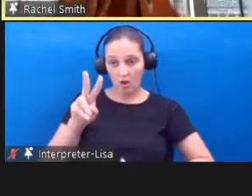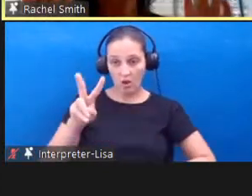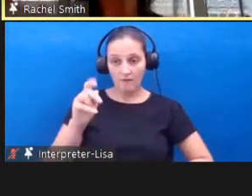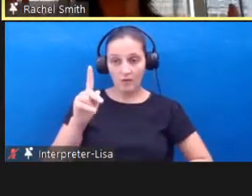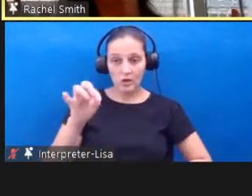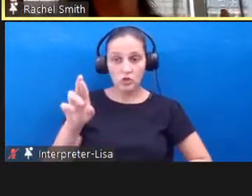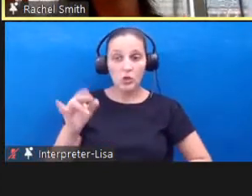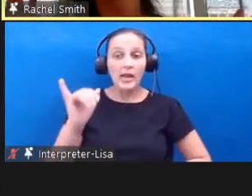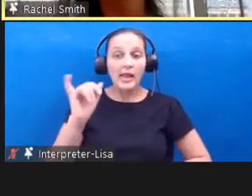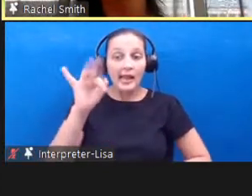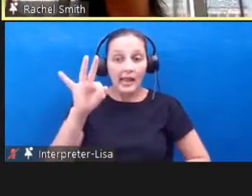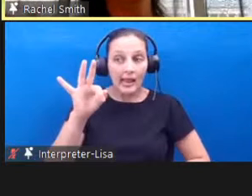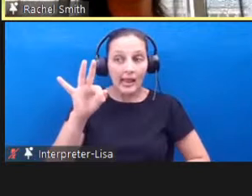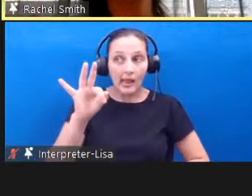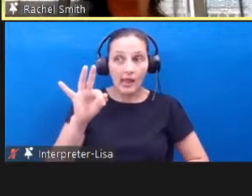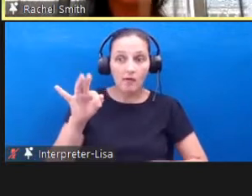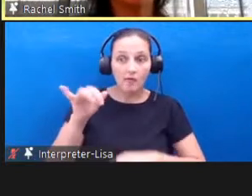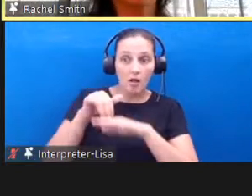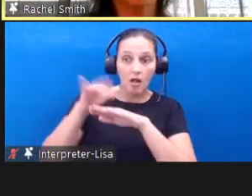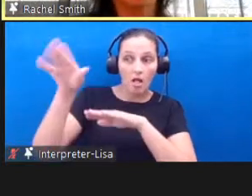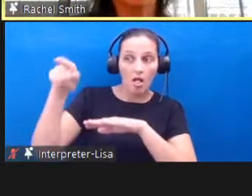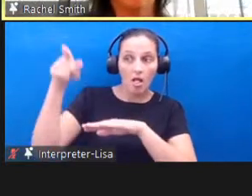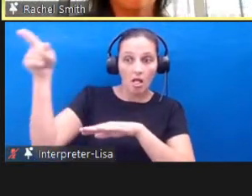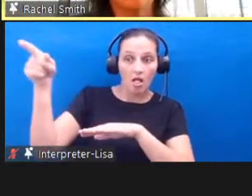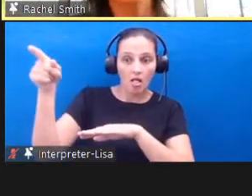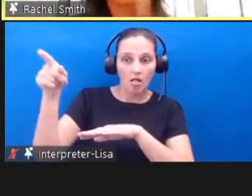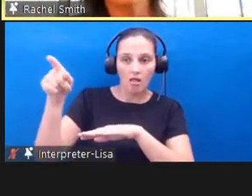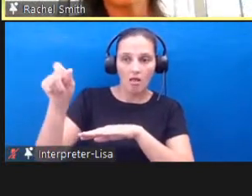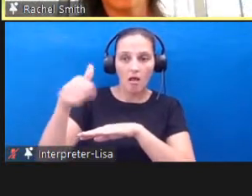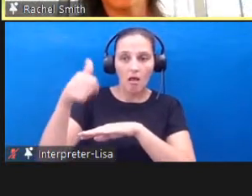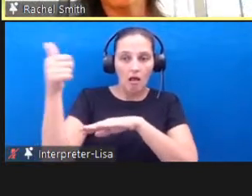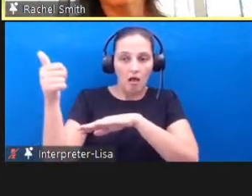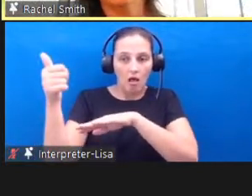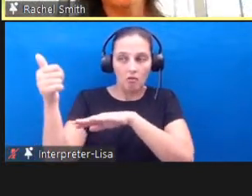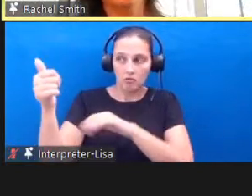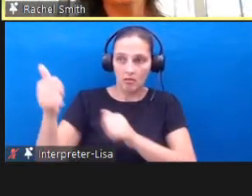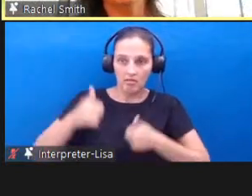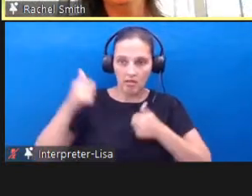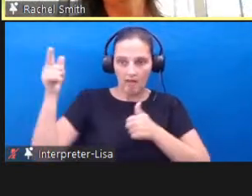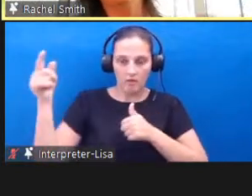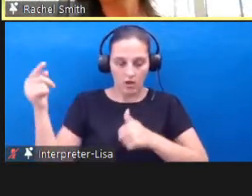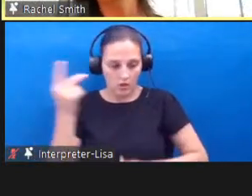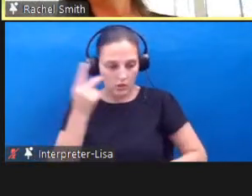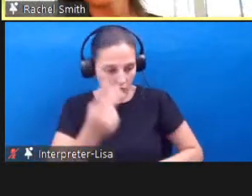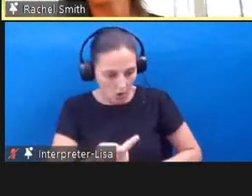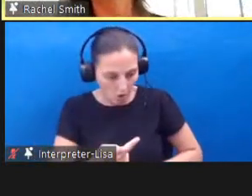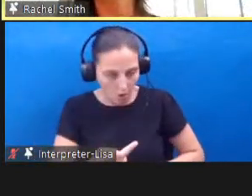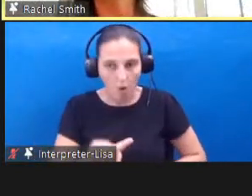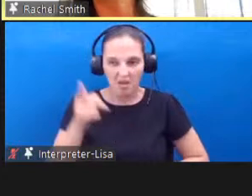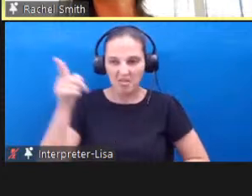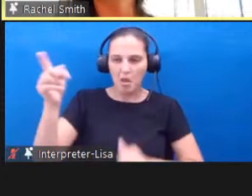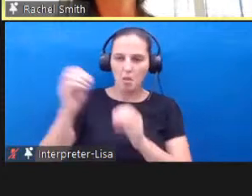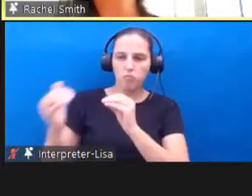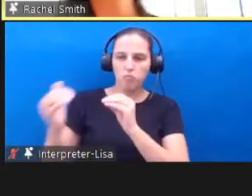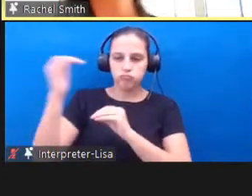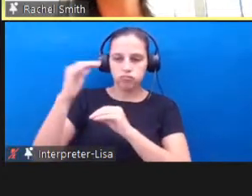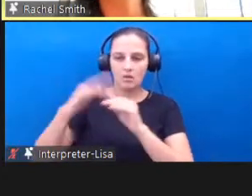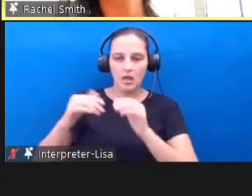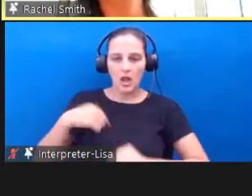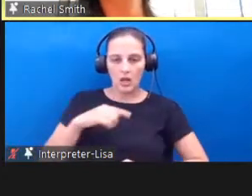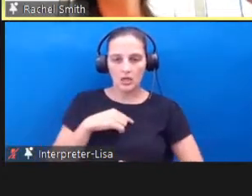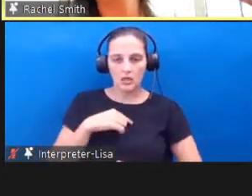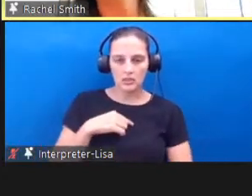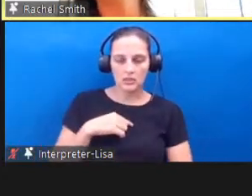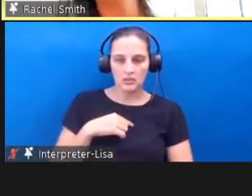the possible chance that they'd be picked up by extraterrestrials, intelligent extraterrestrials, which would likely be much more advanced than us and